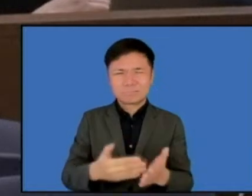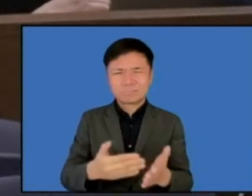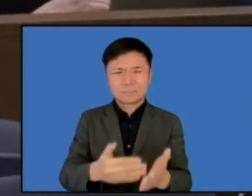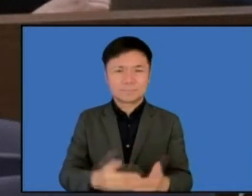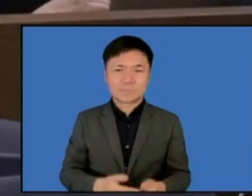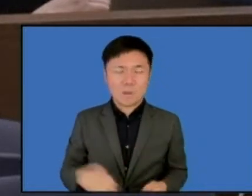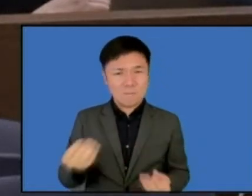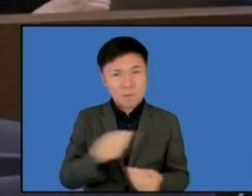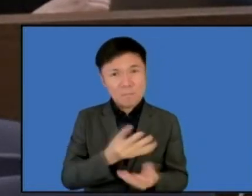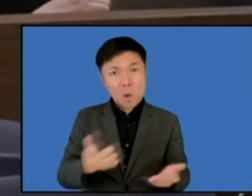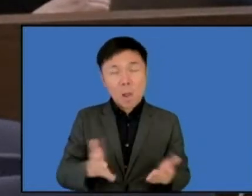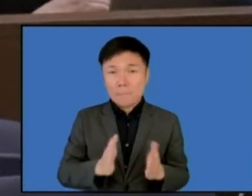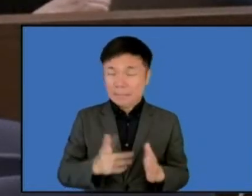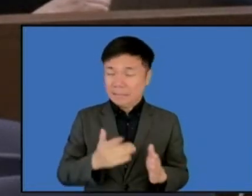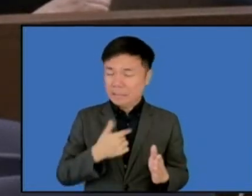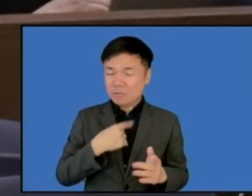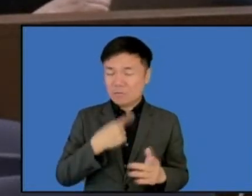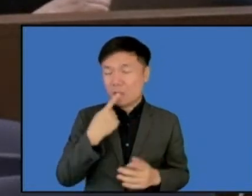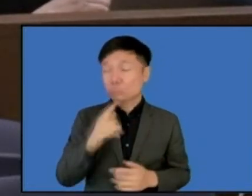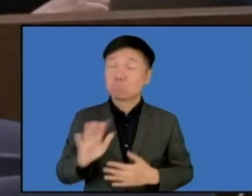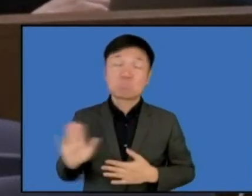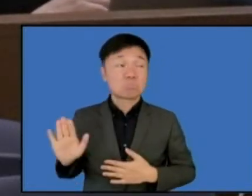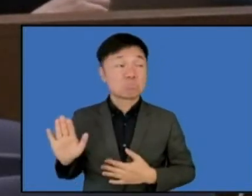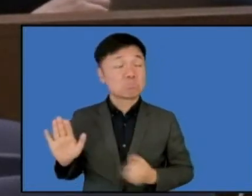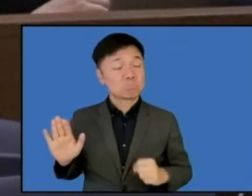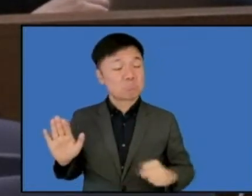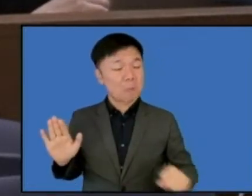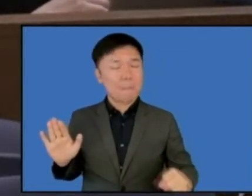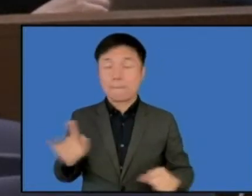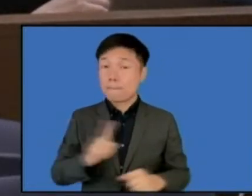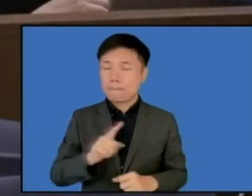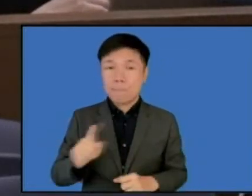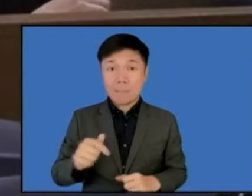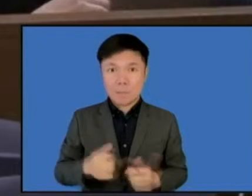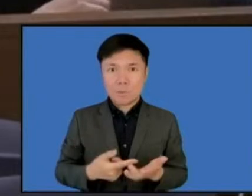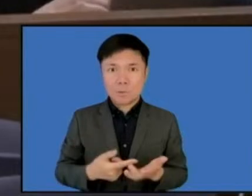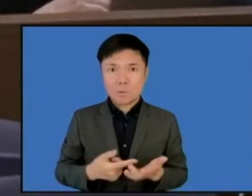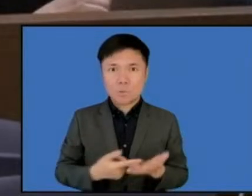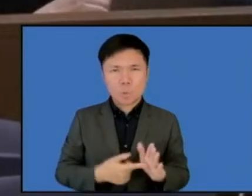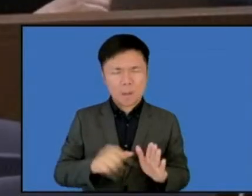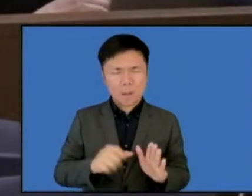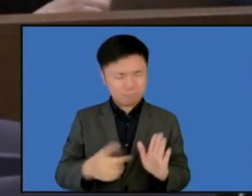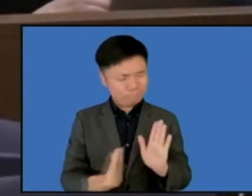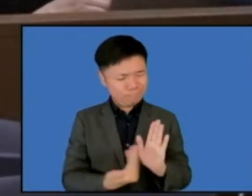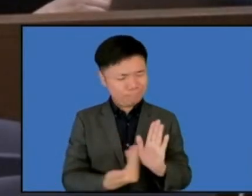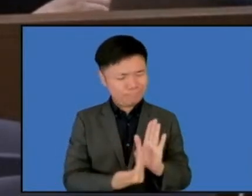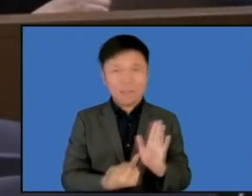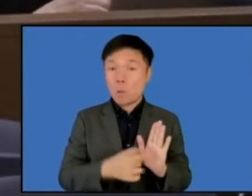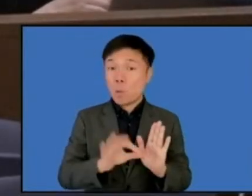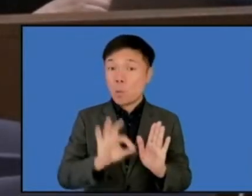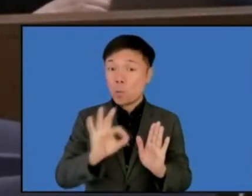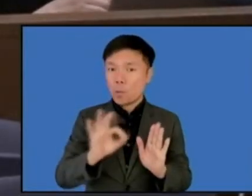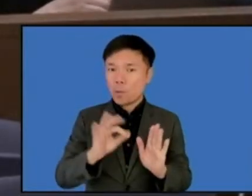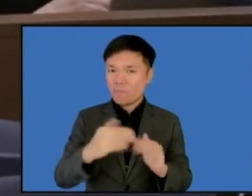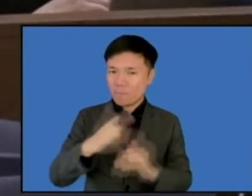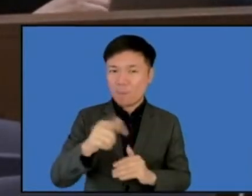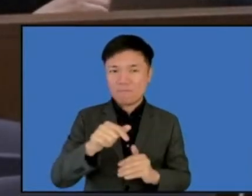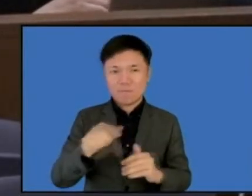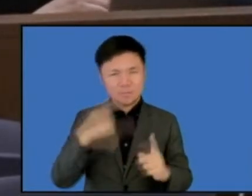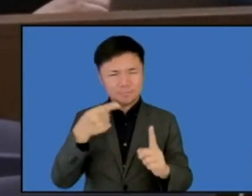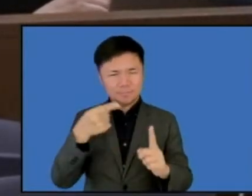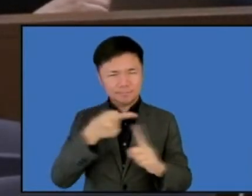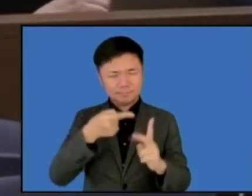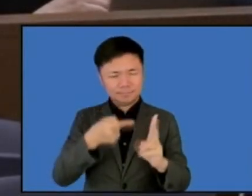not offer mere promises, but instead make concrete time-bound commitments to adopt and implement these frameworks. Third, let us